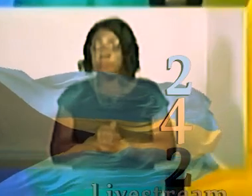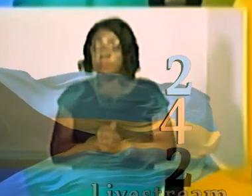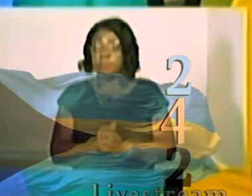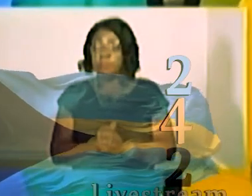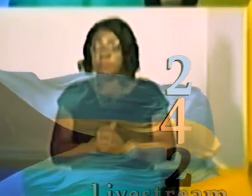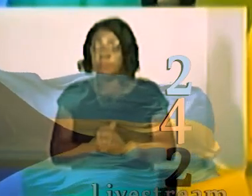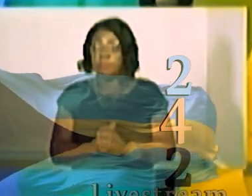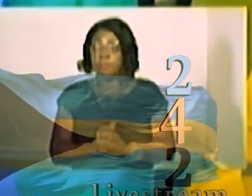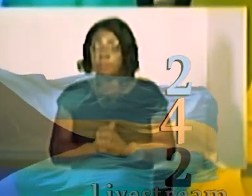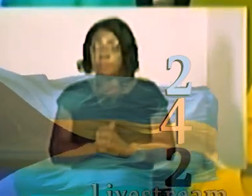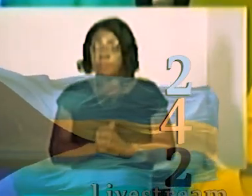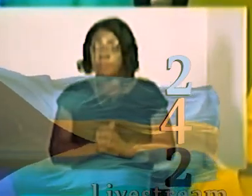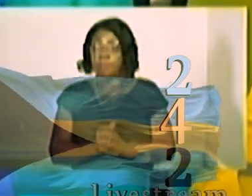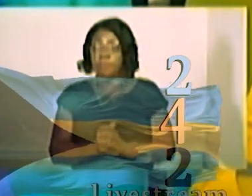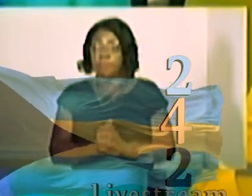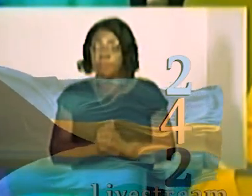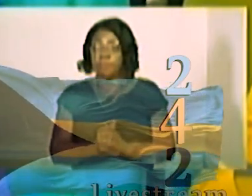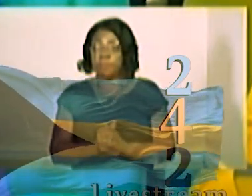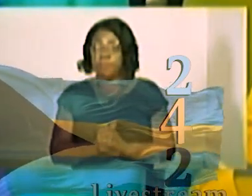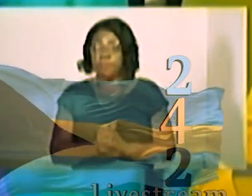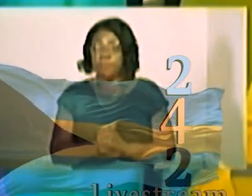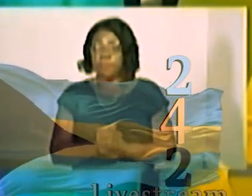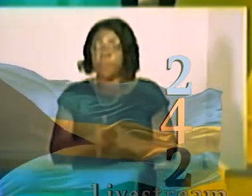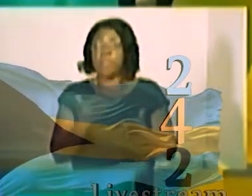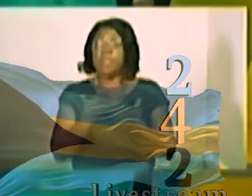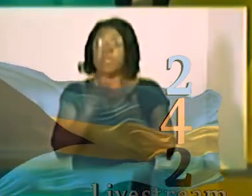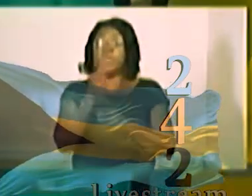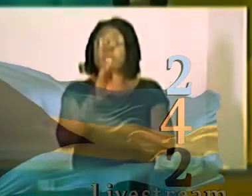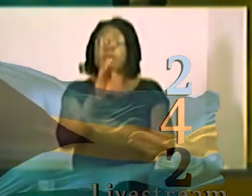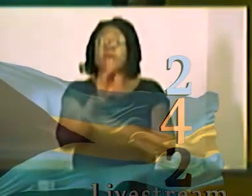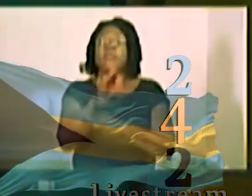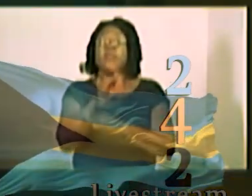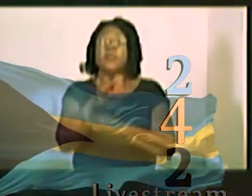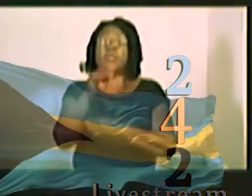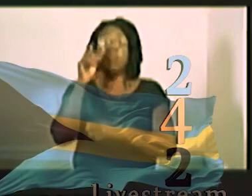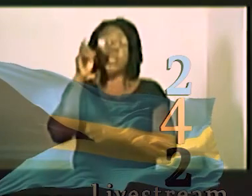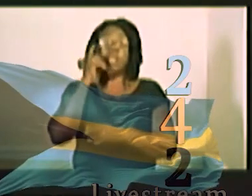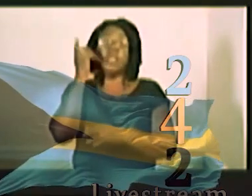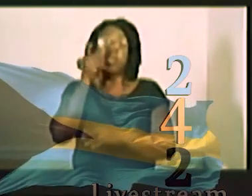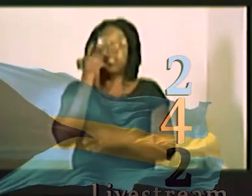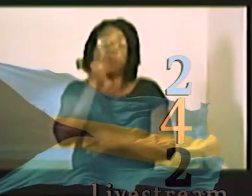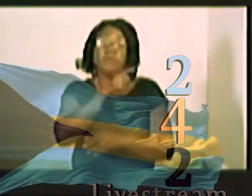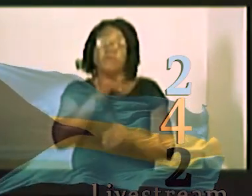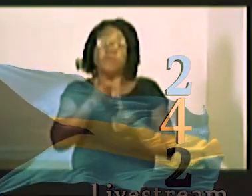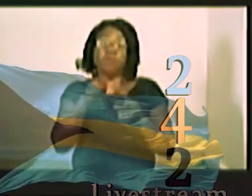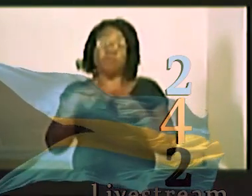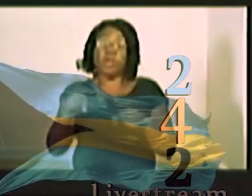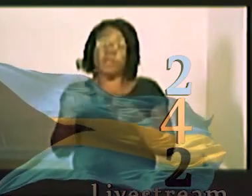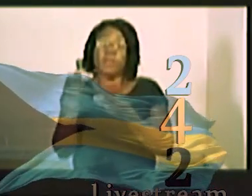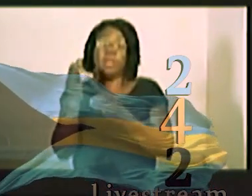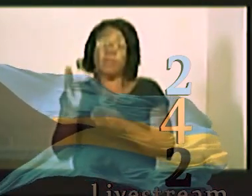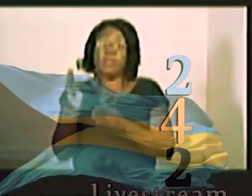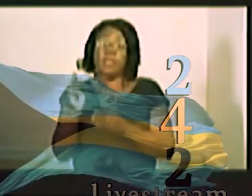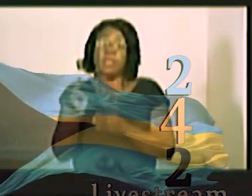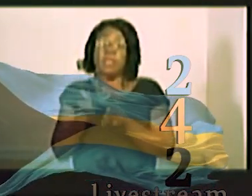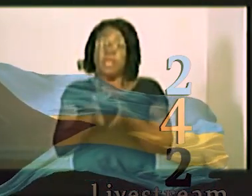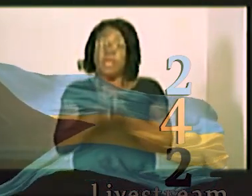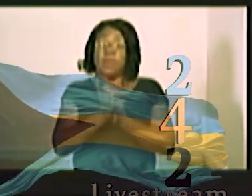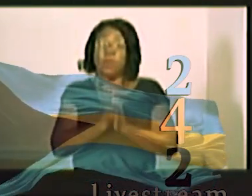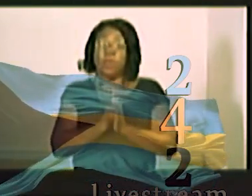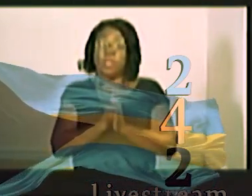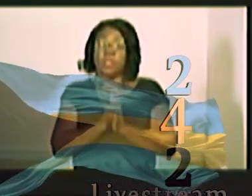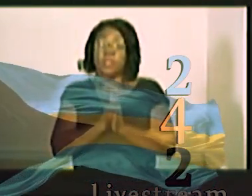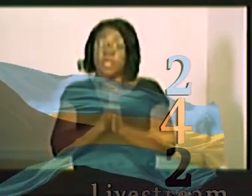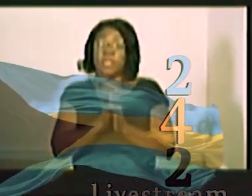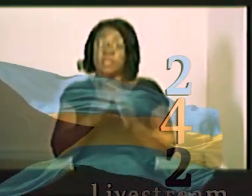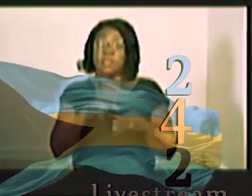Ledidro Marsh, please. Hi, good afternoon. Ledidro Marsh from the Compass in Grand Bahama. I wanted to ask about